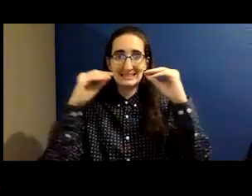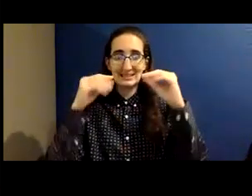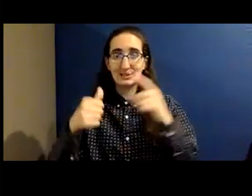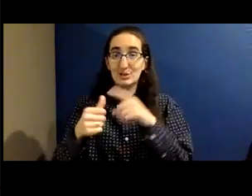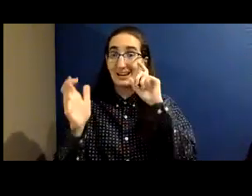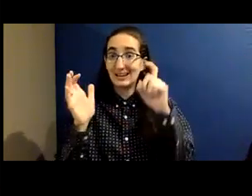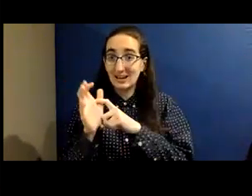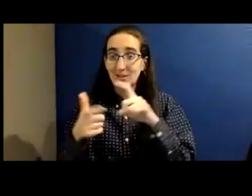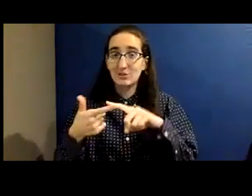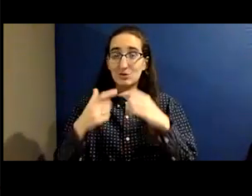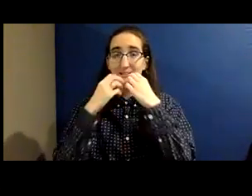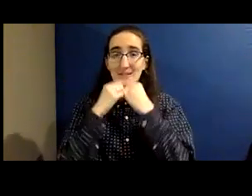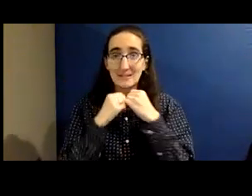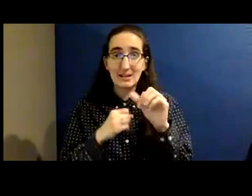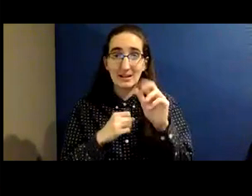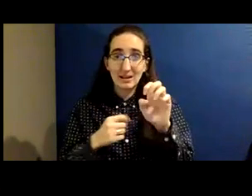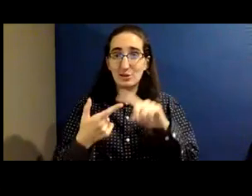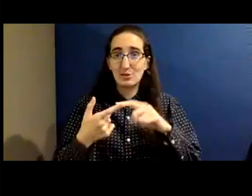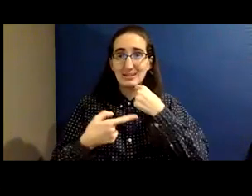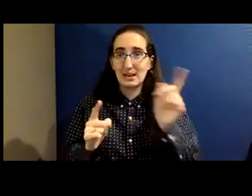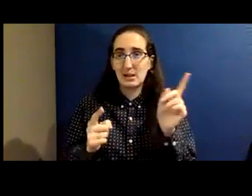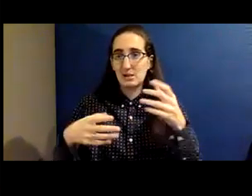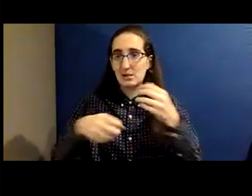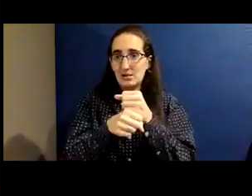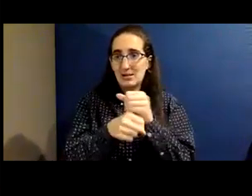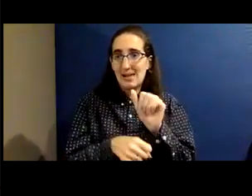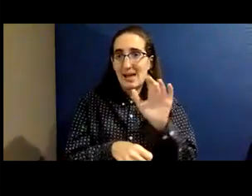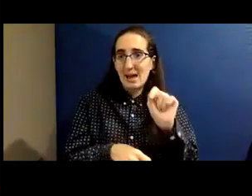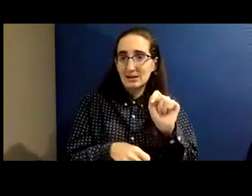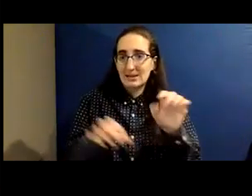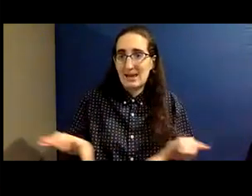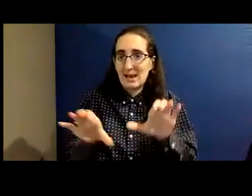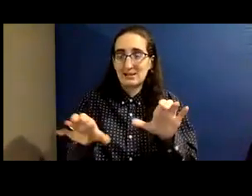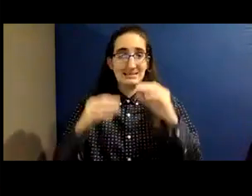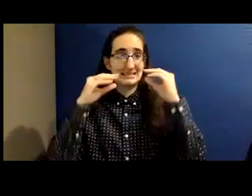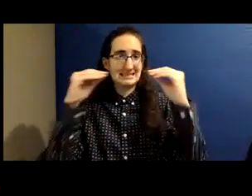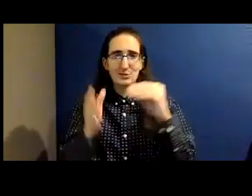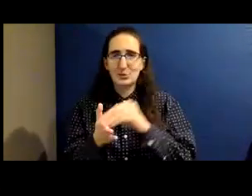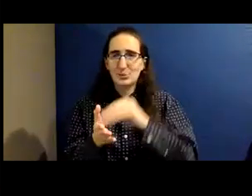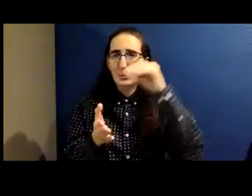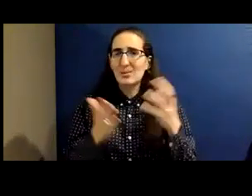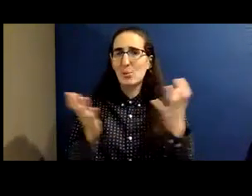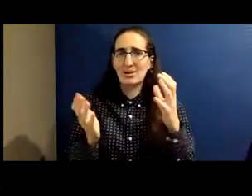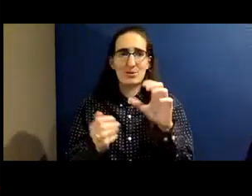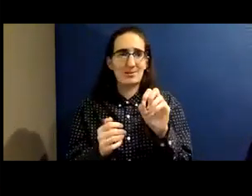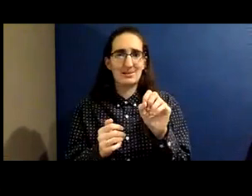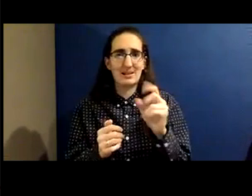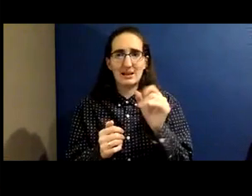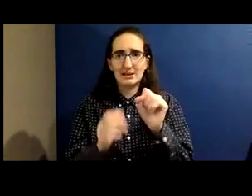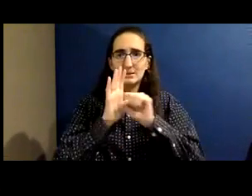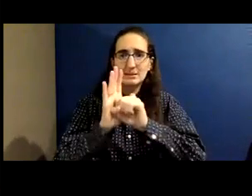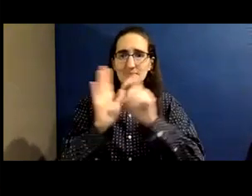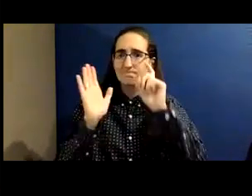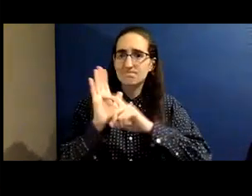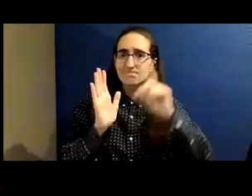acknowledge, care, tell, so ACT. And it teaches the students what are the signs to be looking for in a friend,